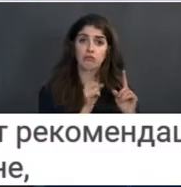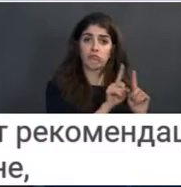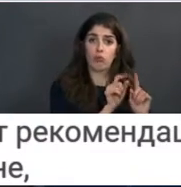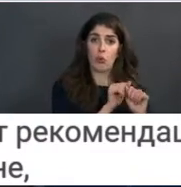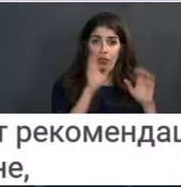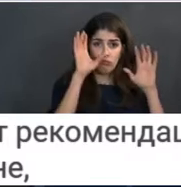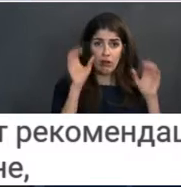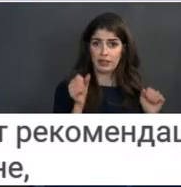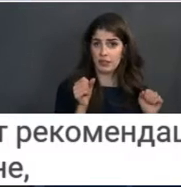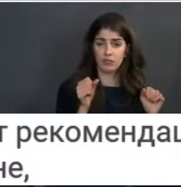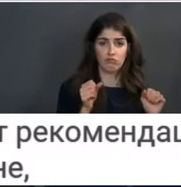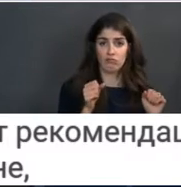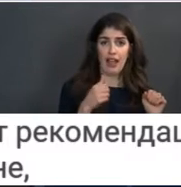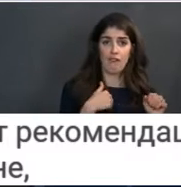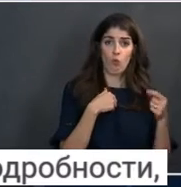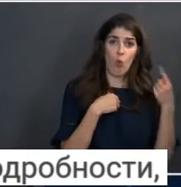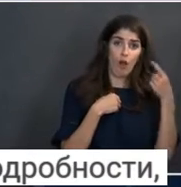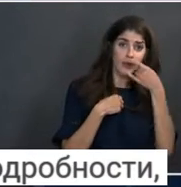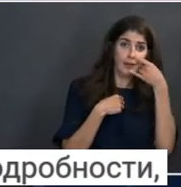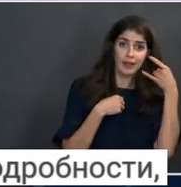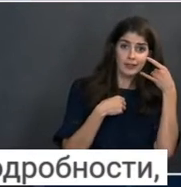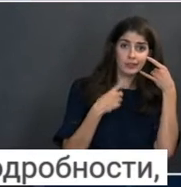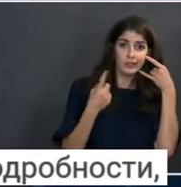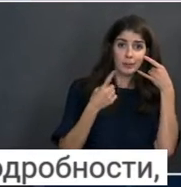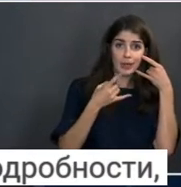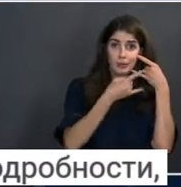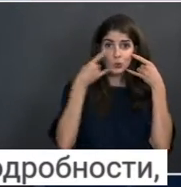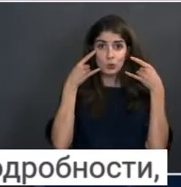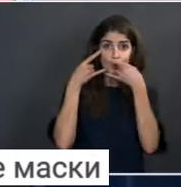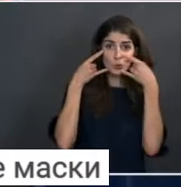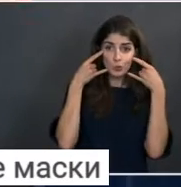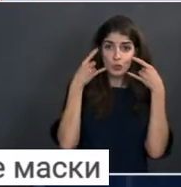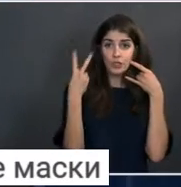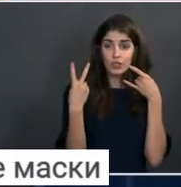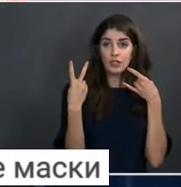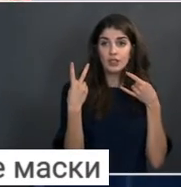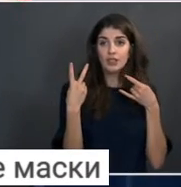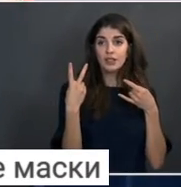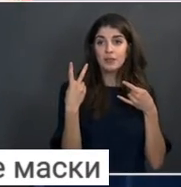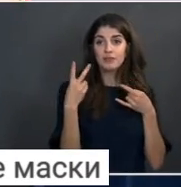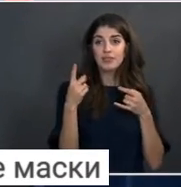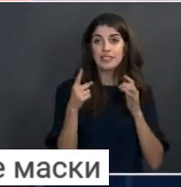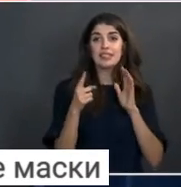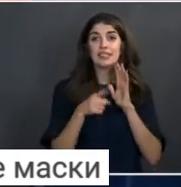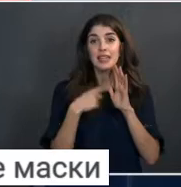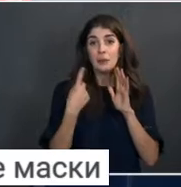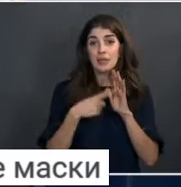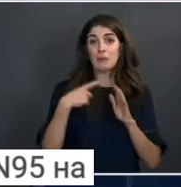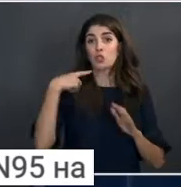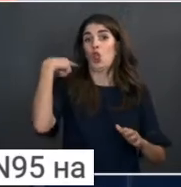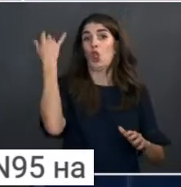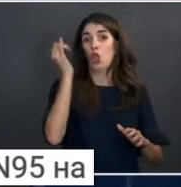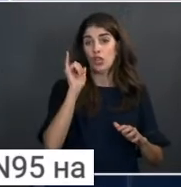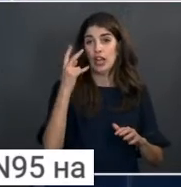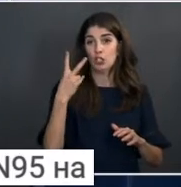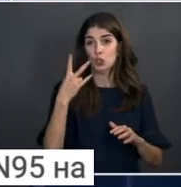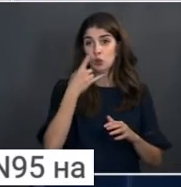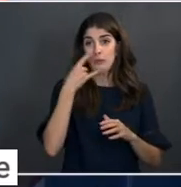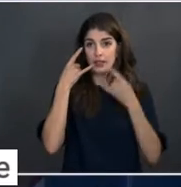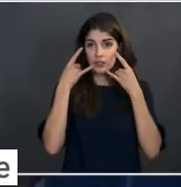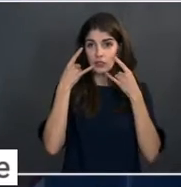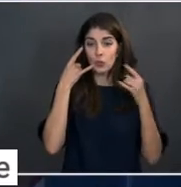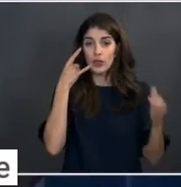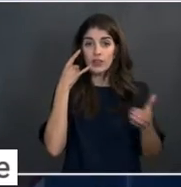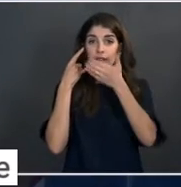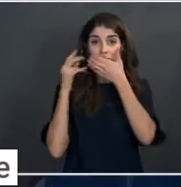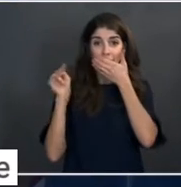obviously he abides by the health and medical advice. Sometimes, not to get too detailed, but it looks like two masks sometimes because we put the N95